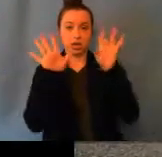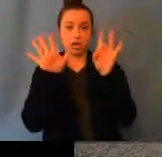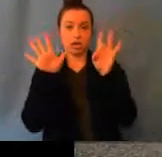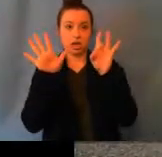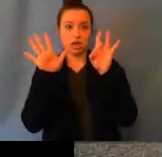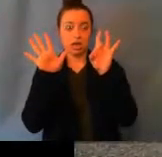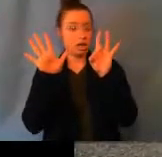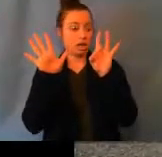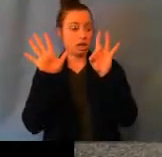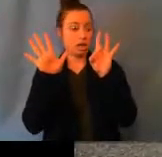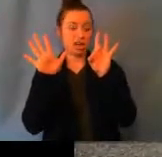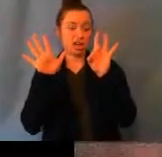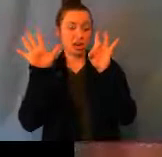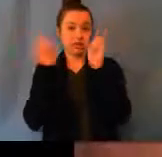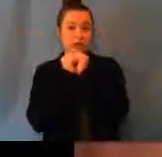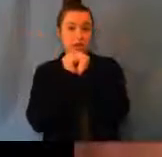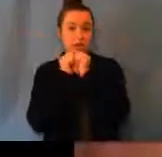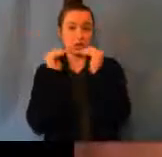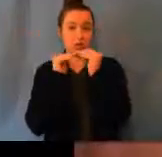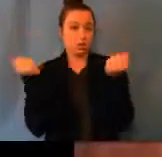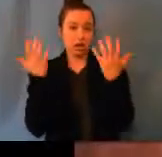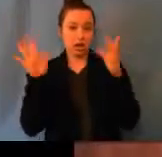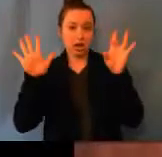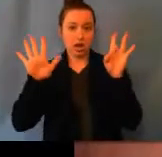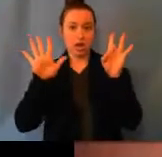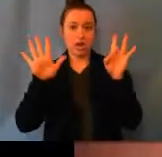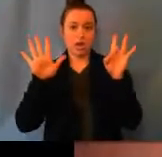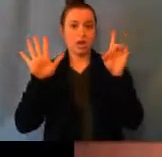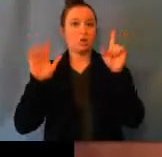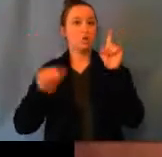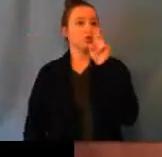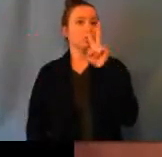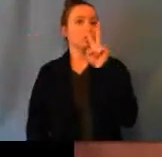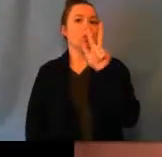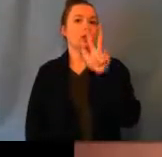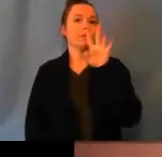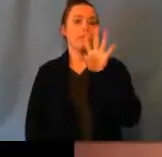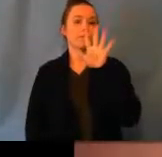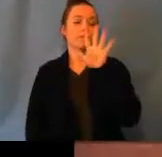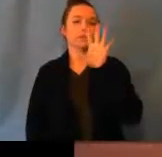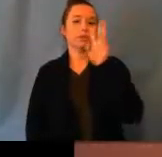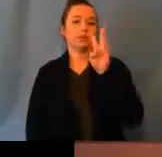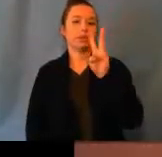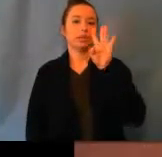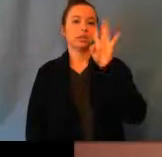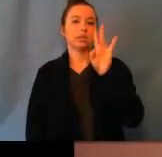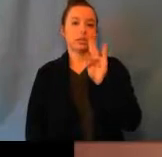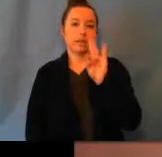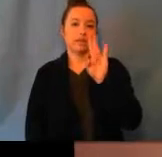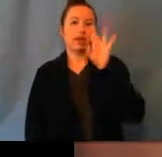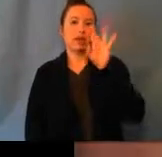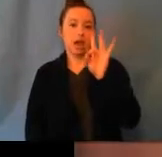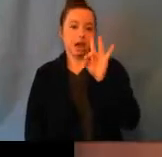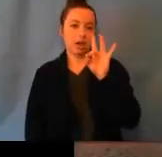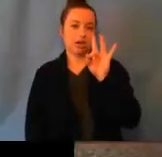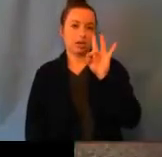5 equals something. Let's count. 1, 2, 3, 4, 5, 6,